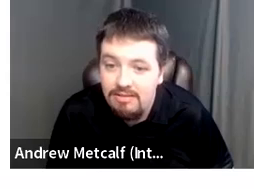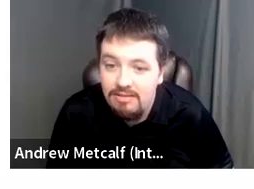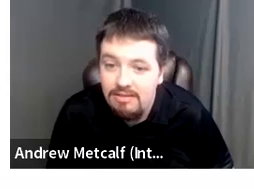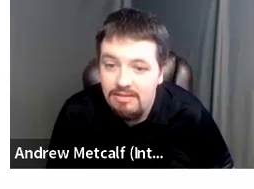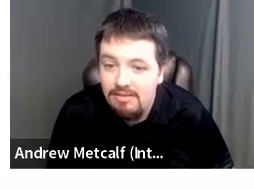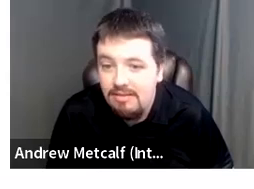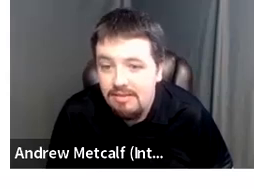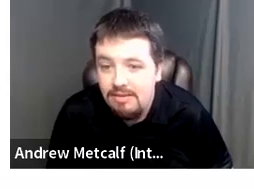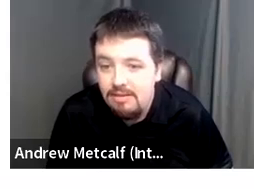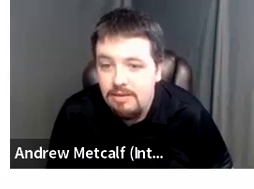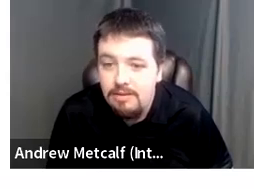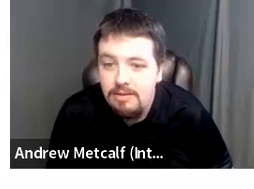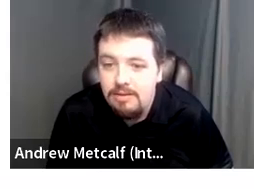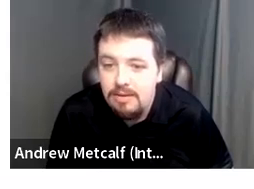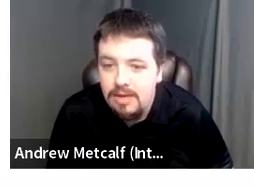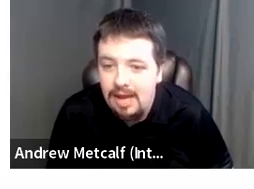meningitis,